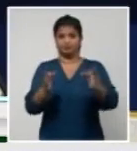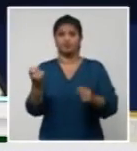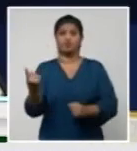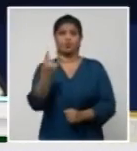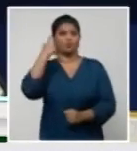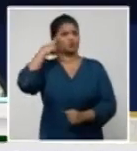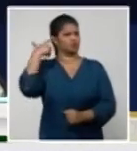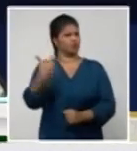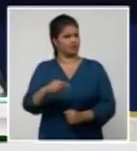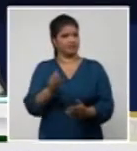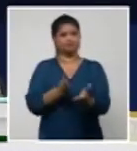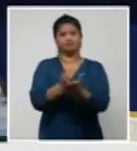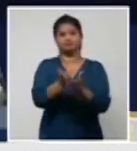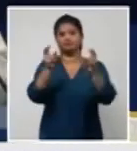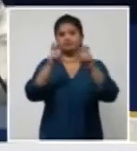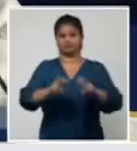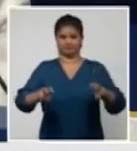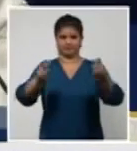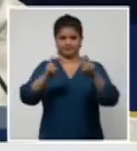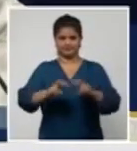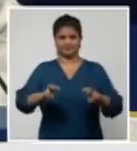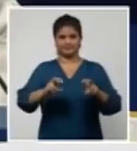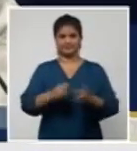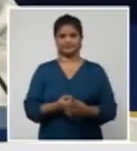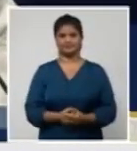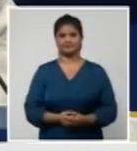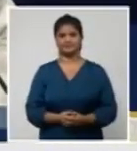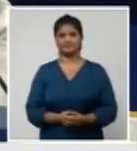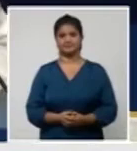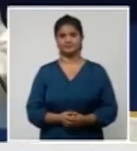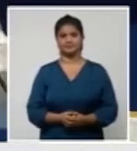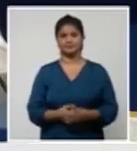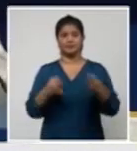from a previously diagnosed case to